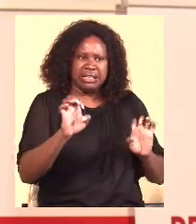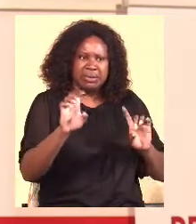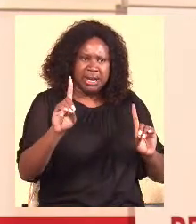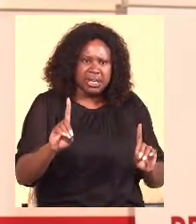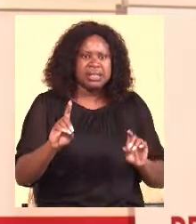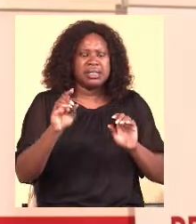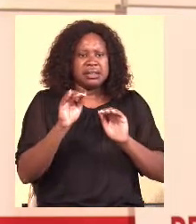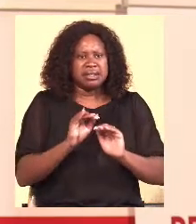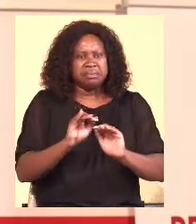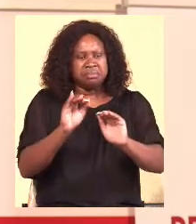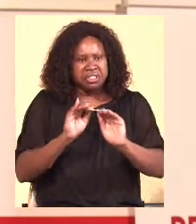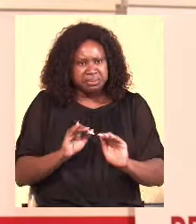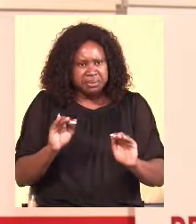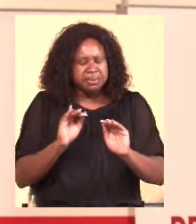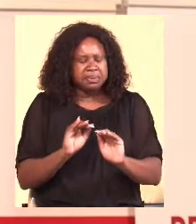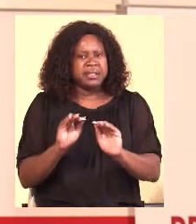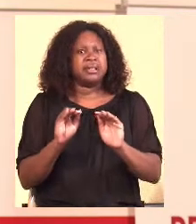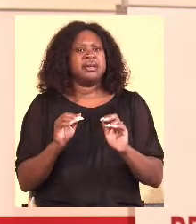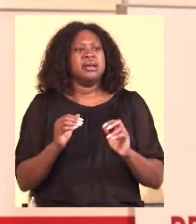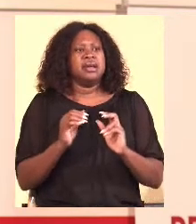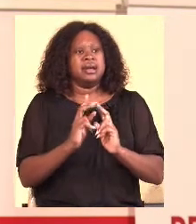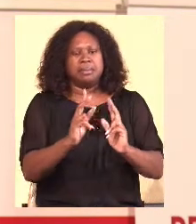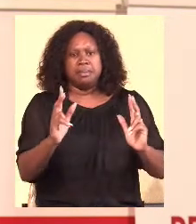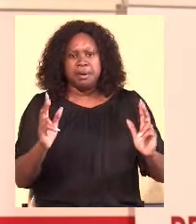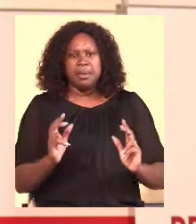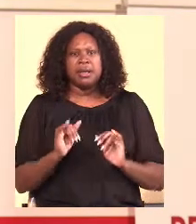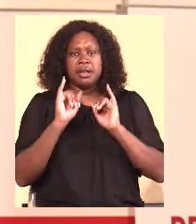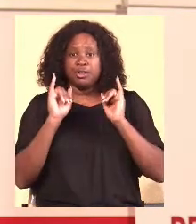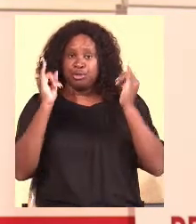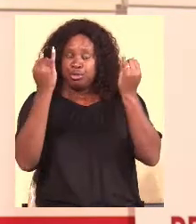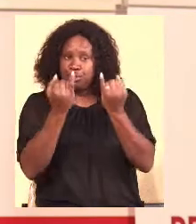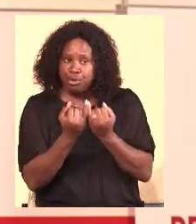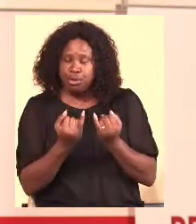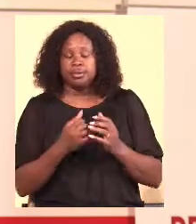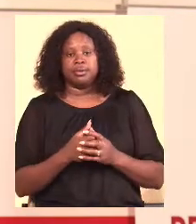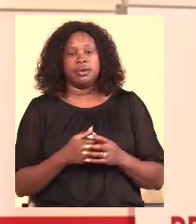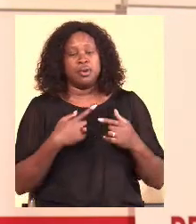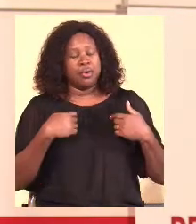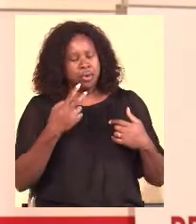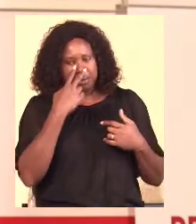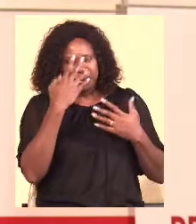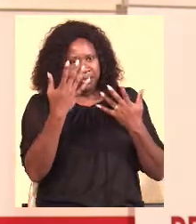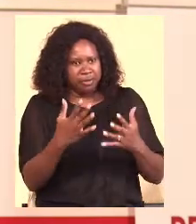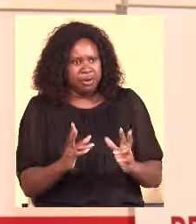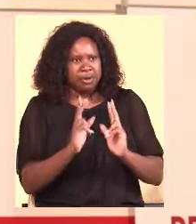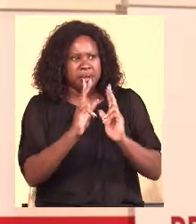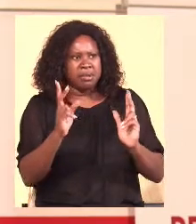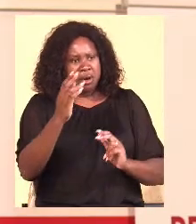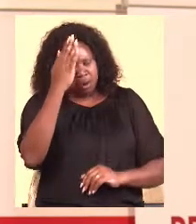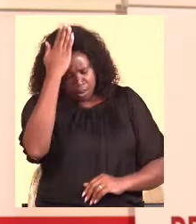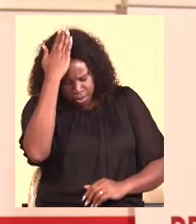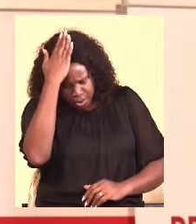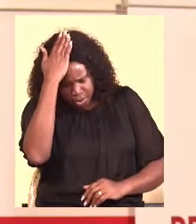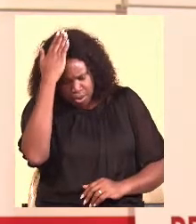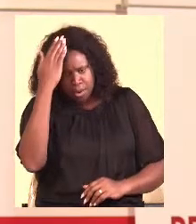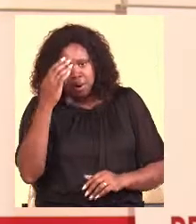education architecture at both public institutions, and we have seen people graduate